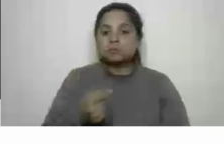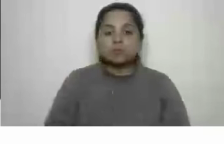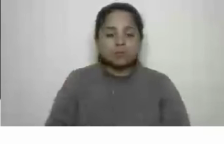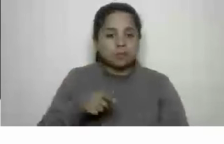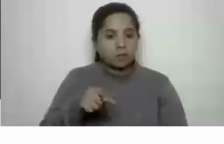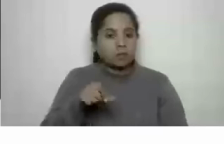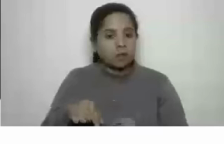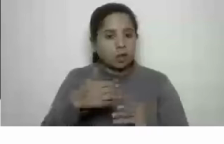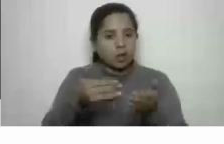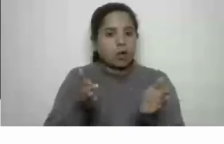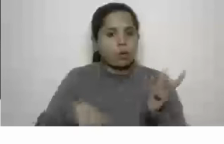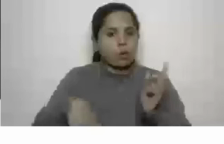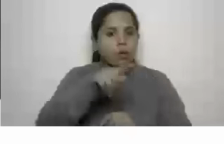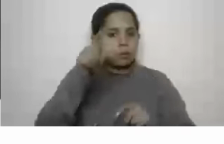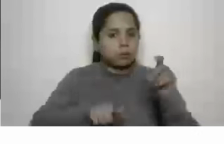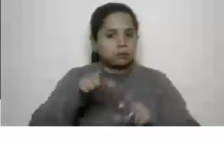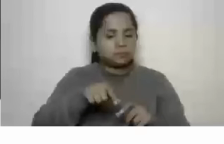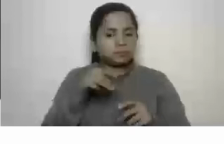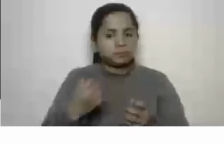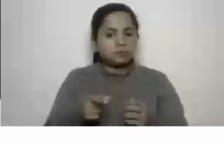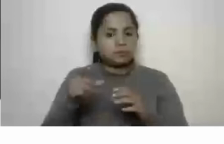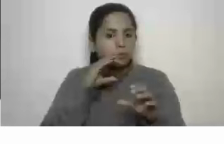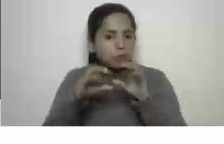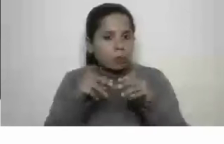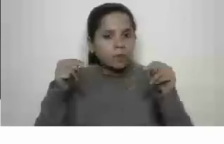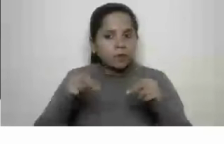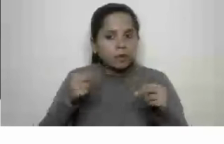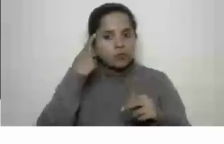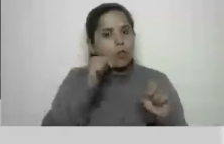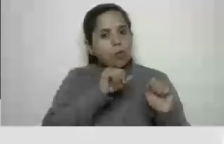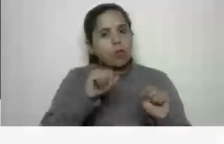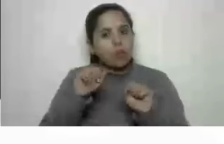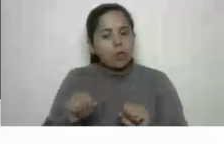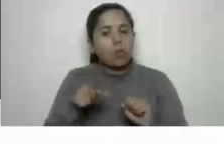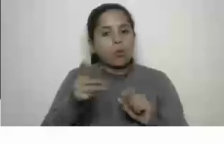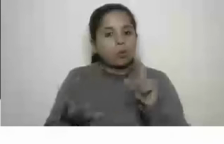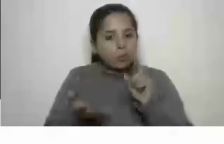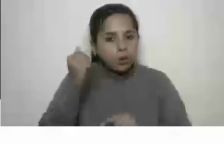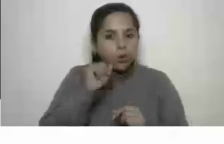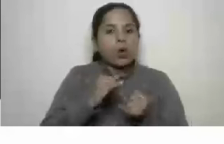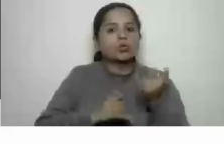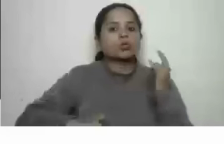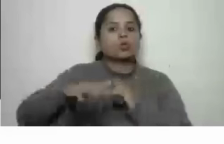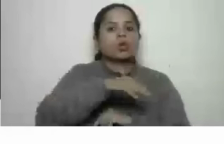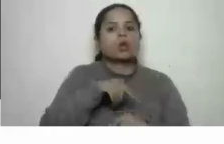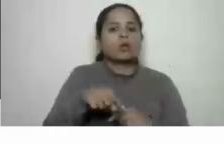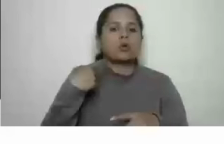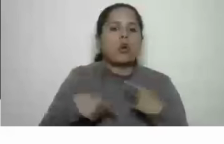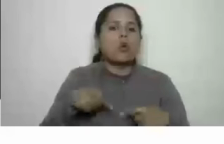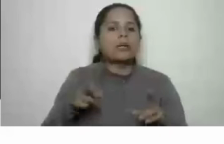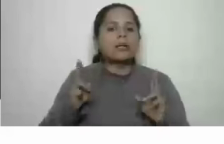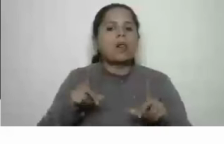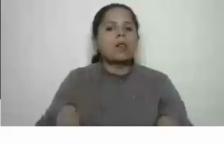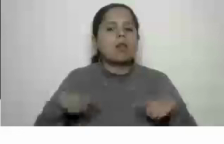of communities of persons to meet the communicative requirements of themselves and their society in normal daily